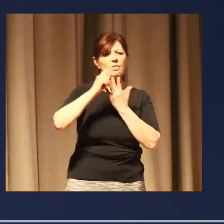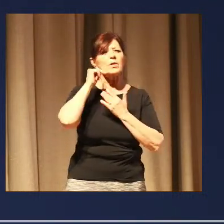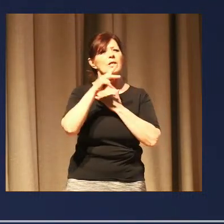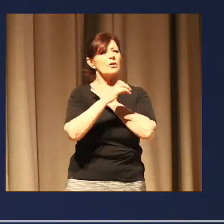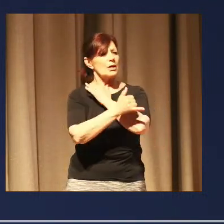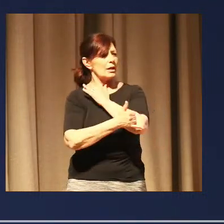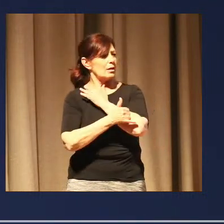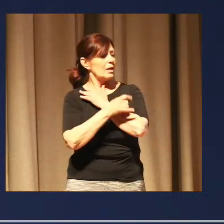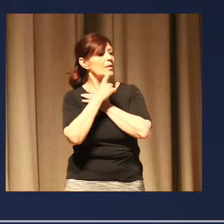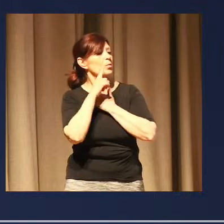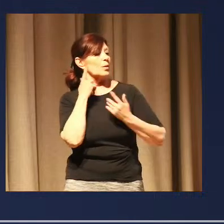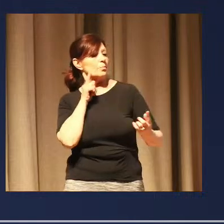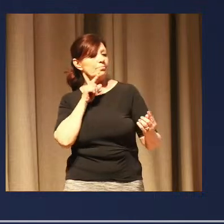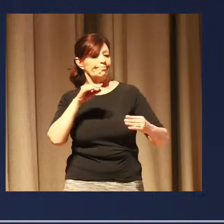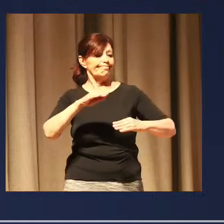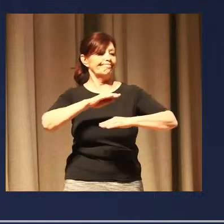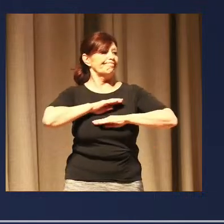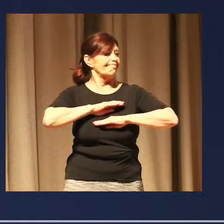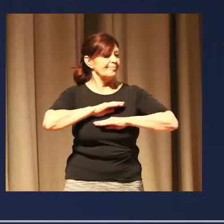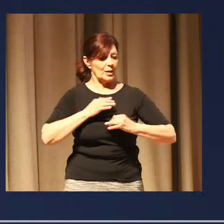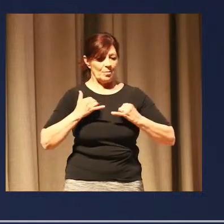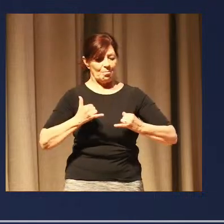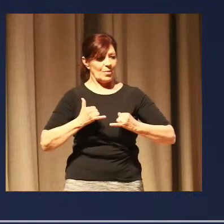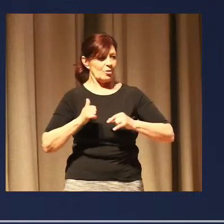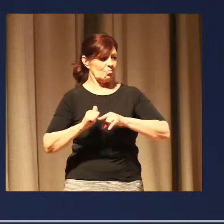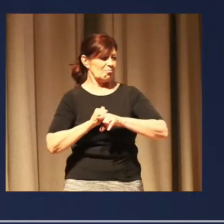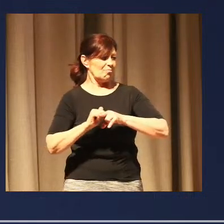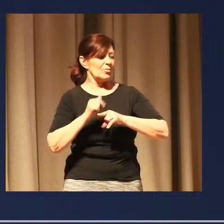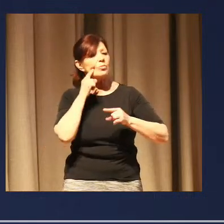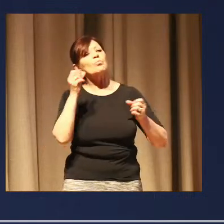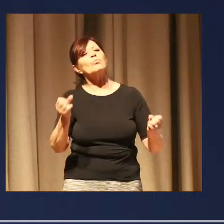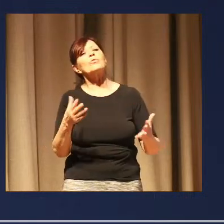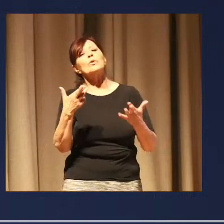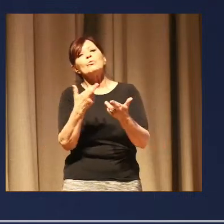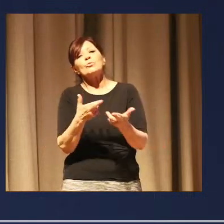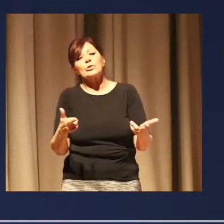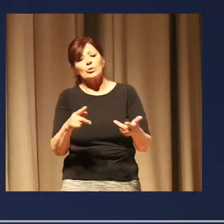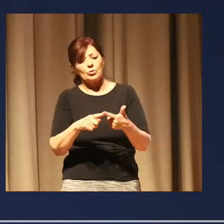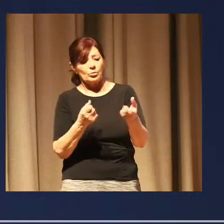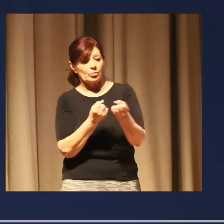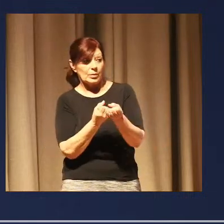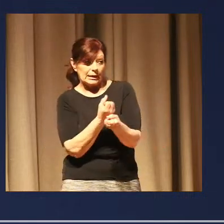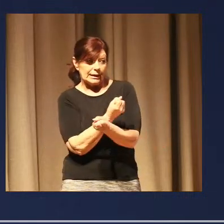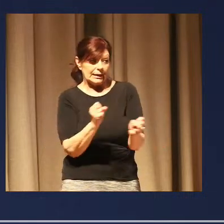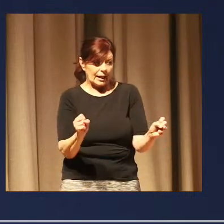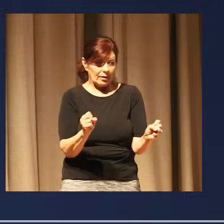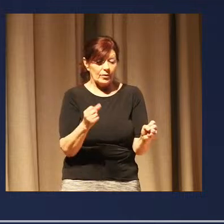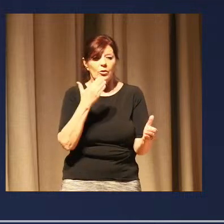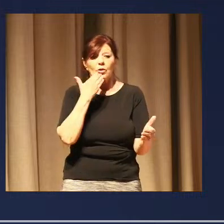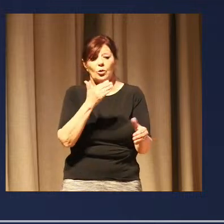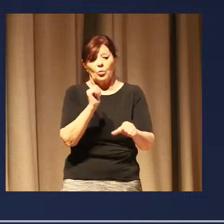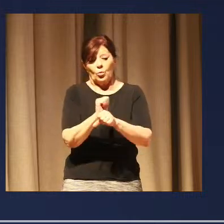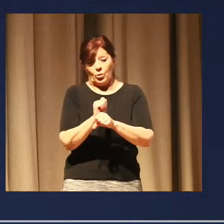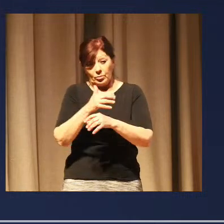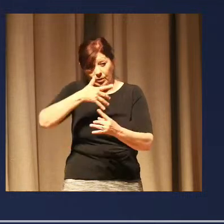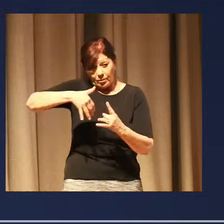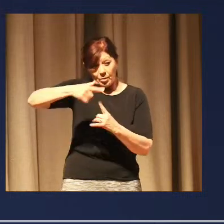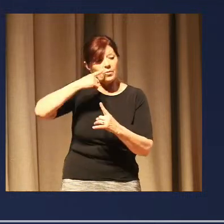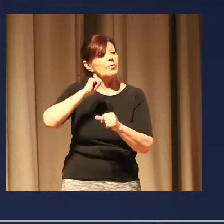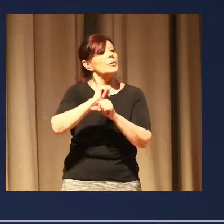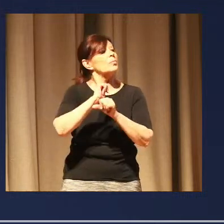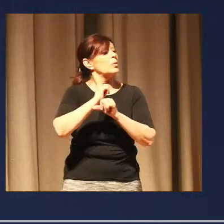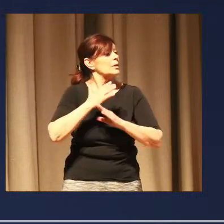County that will meet modern best practices and provide resources to promote a safe and productive work environment for our